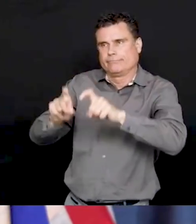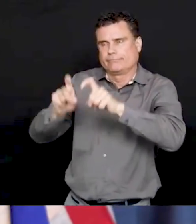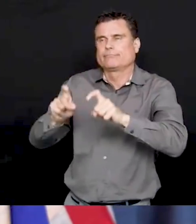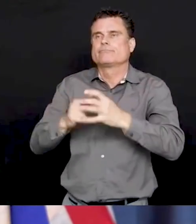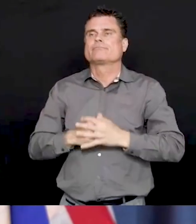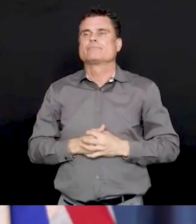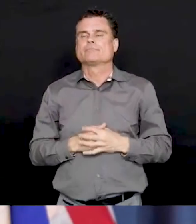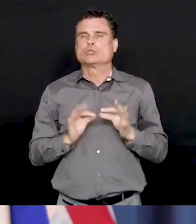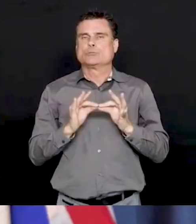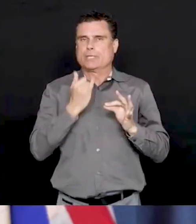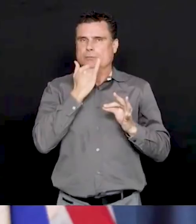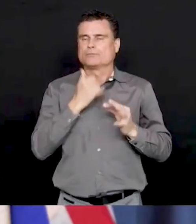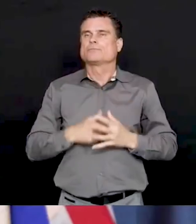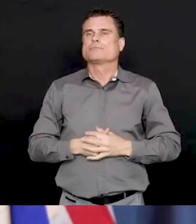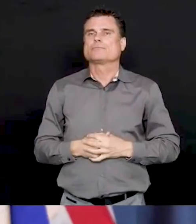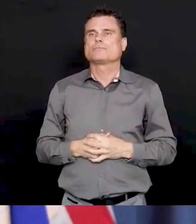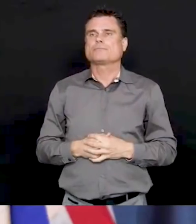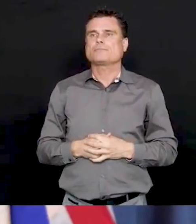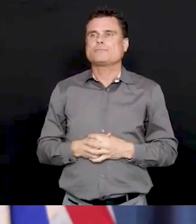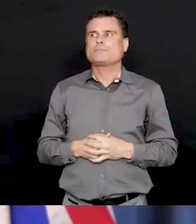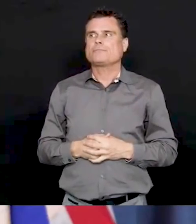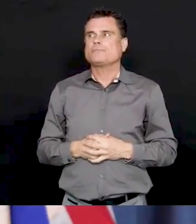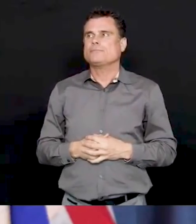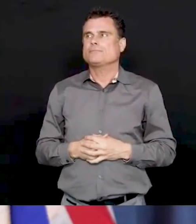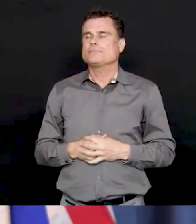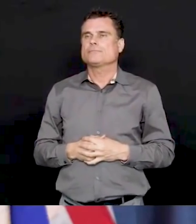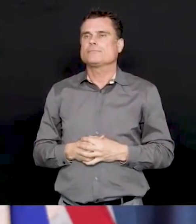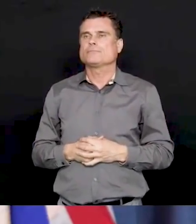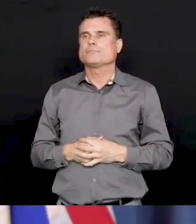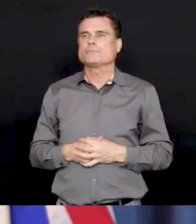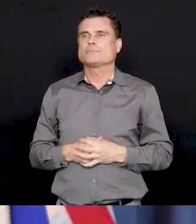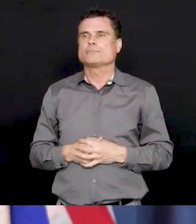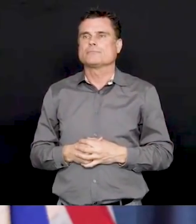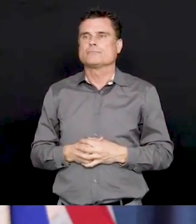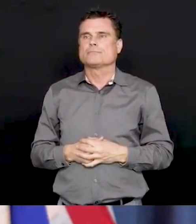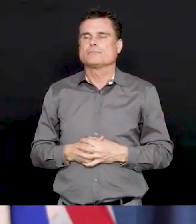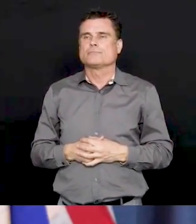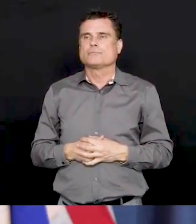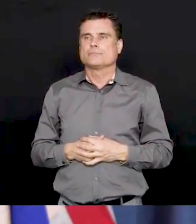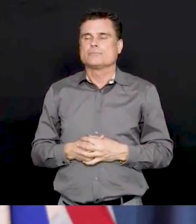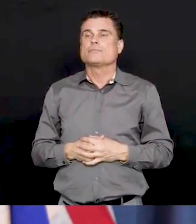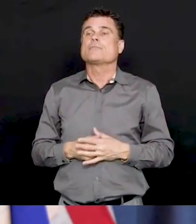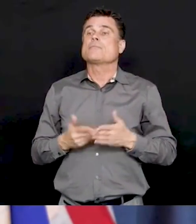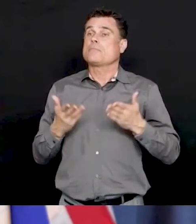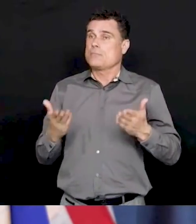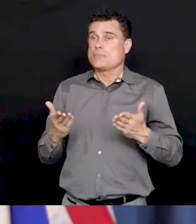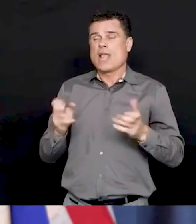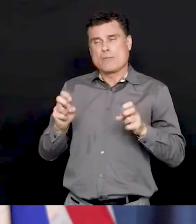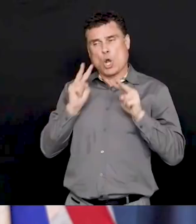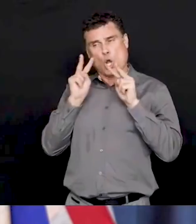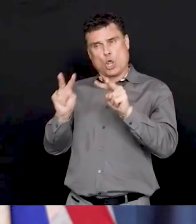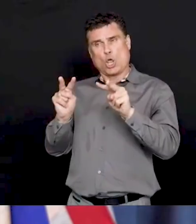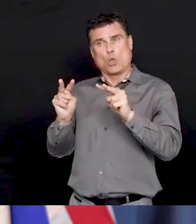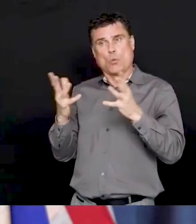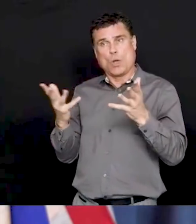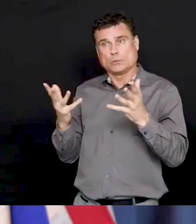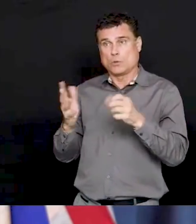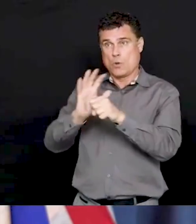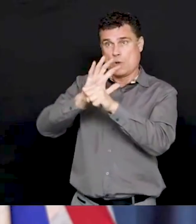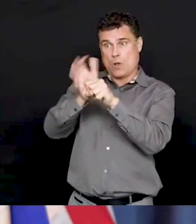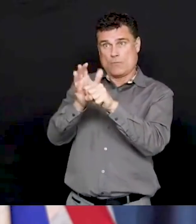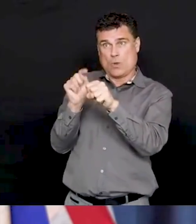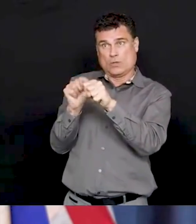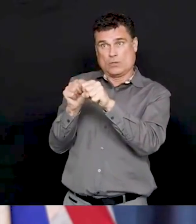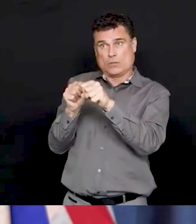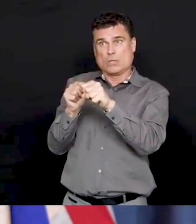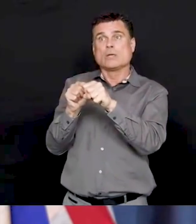times, we need to understand that this is now being transmitted in our communities across the province, and that is why it is so important for all of